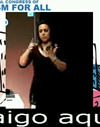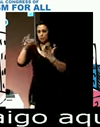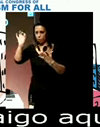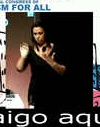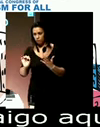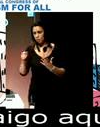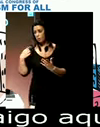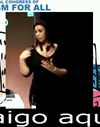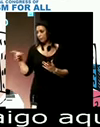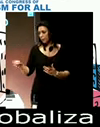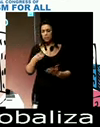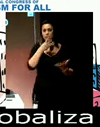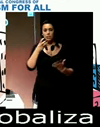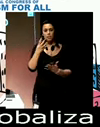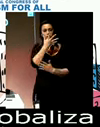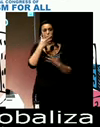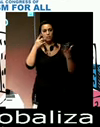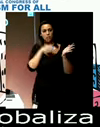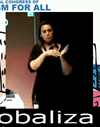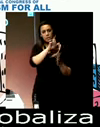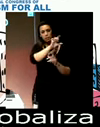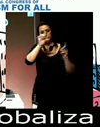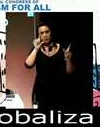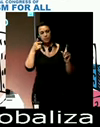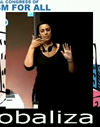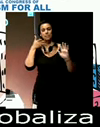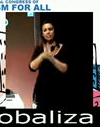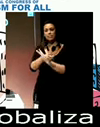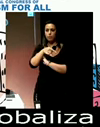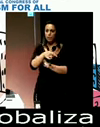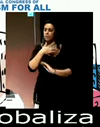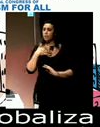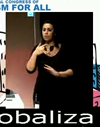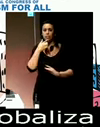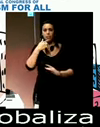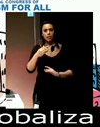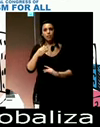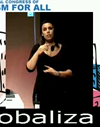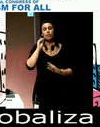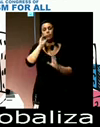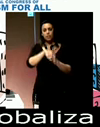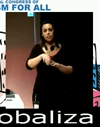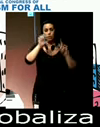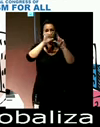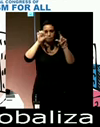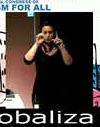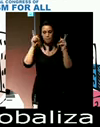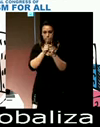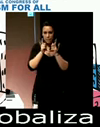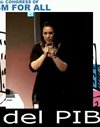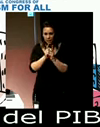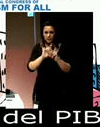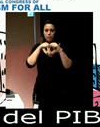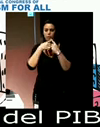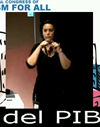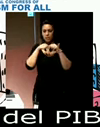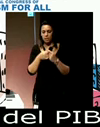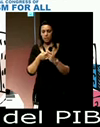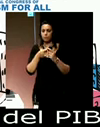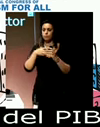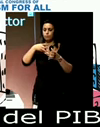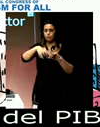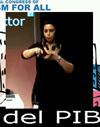companies. This figure means that we are talking about a sector with plenty